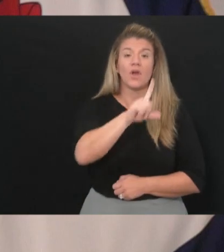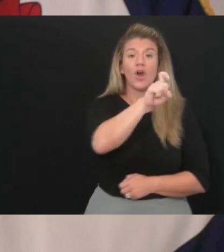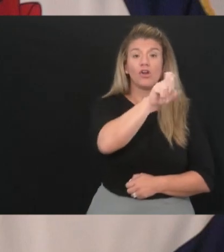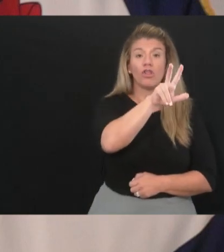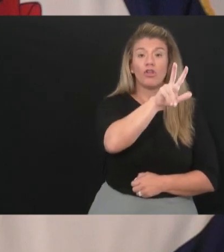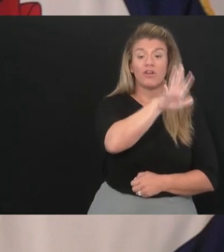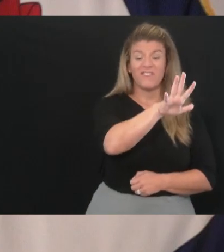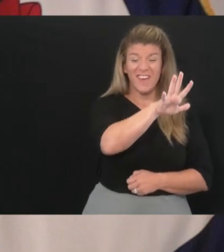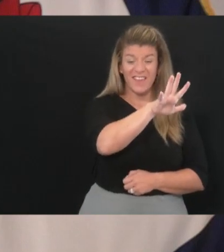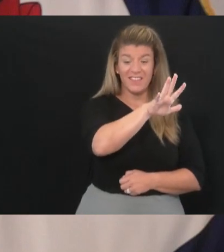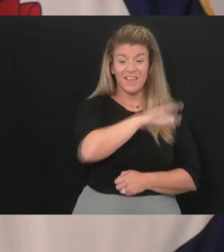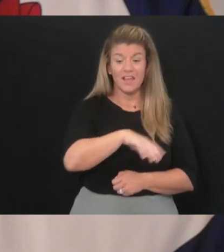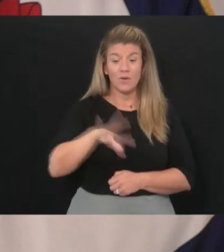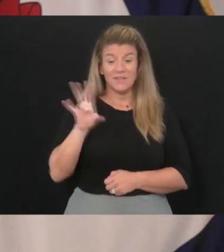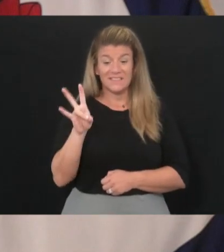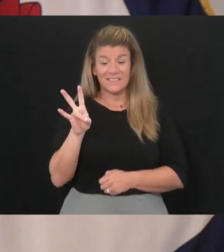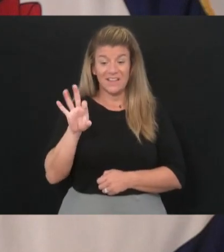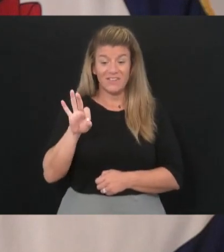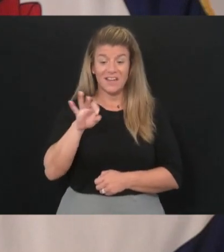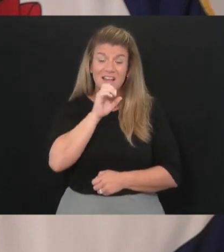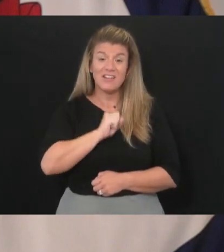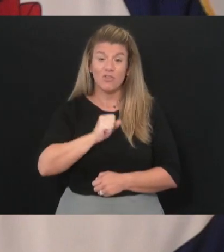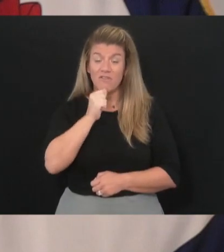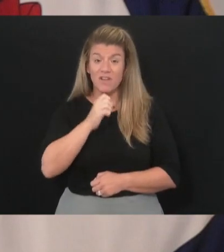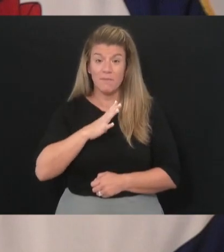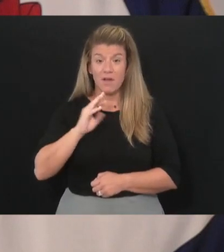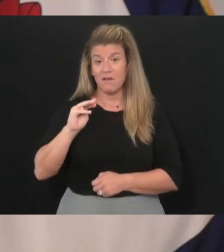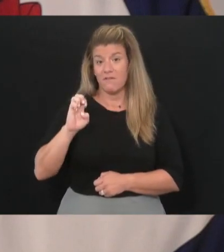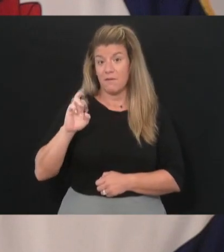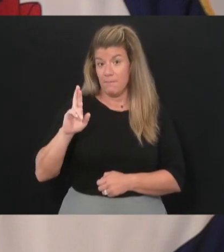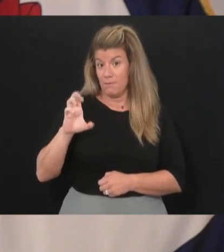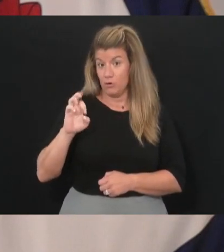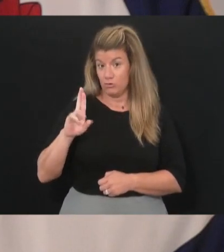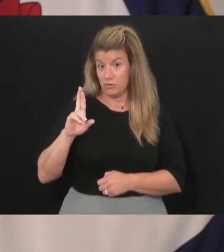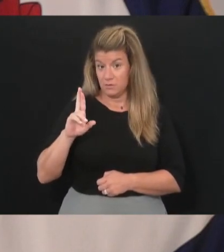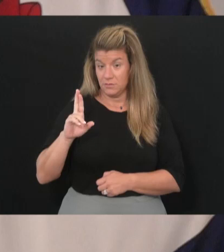135th death was a 79-year-old female from Mercer County.